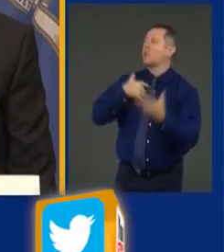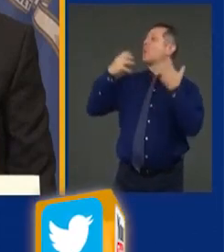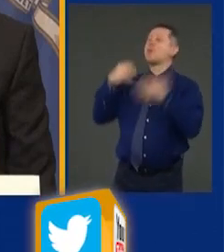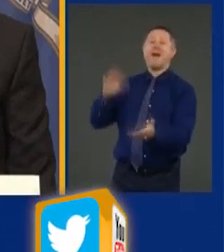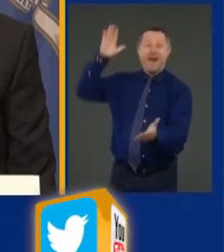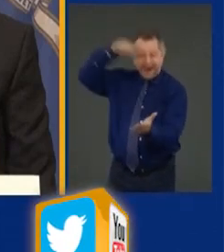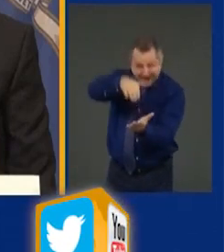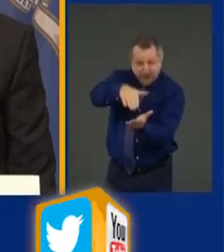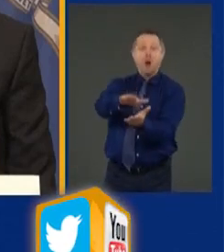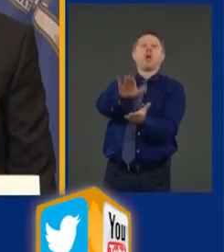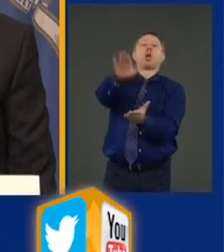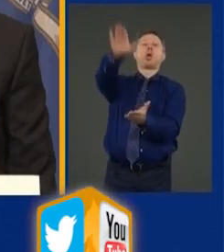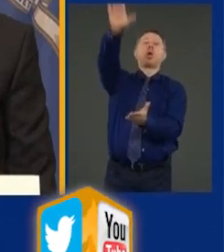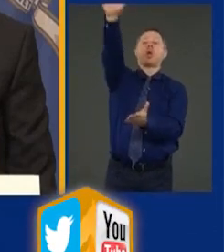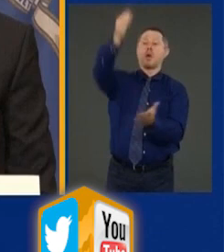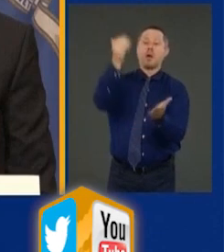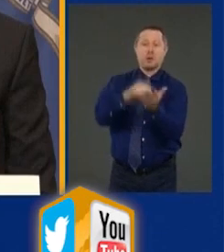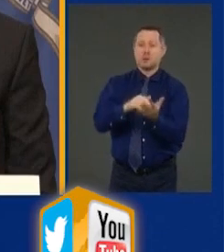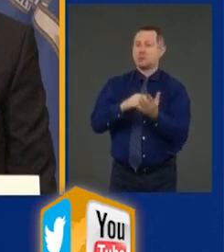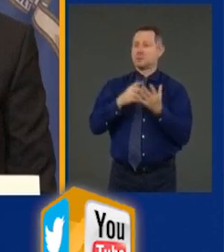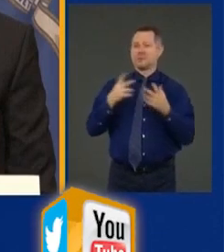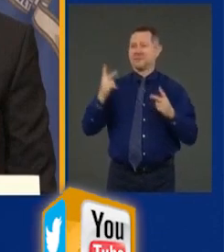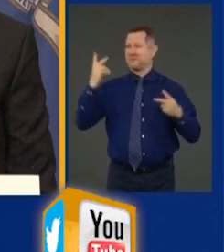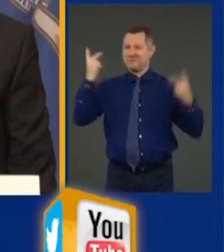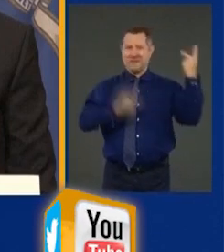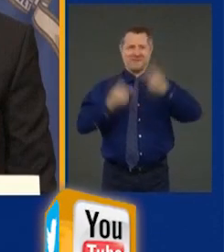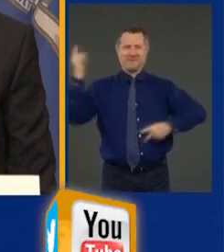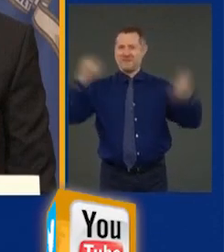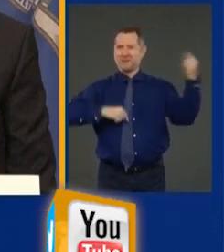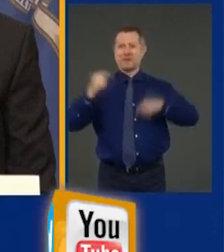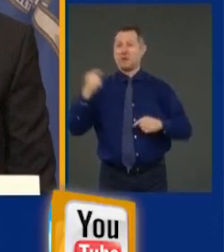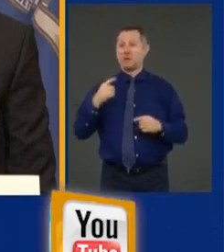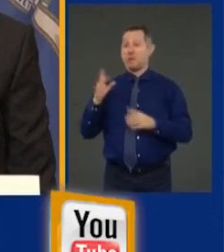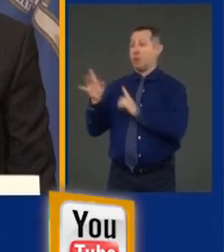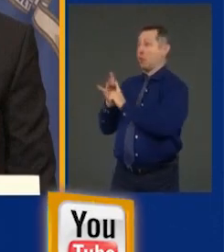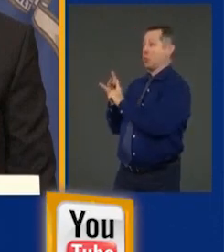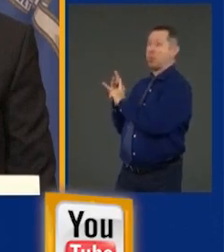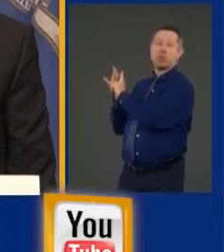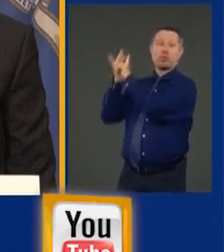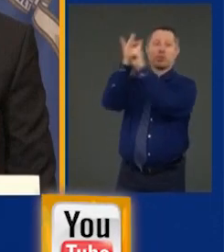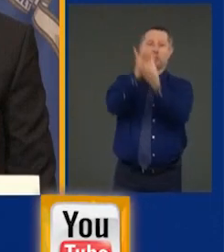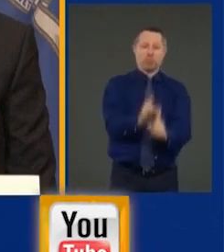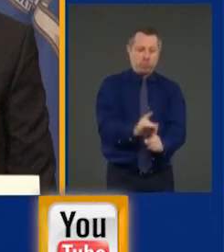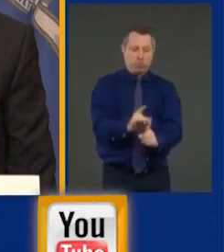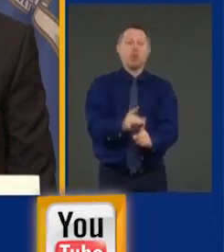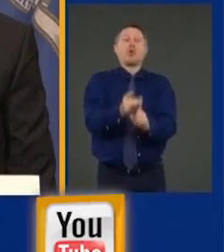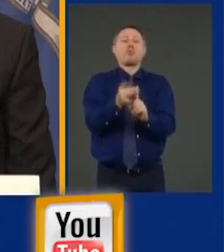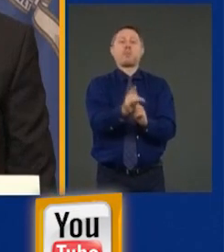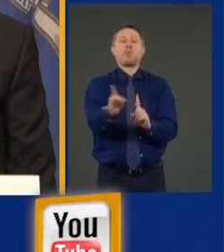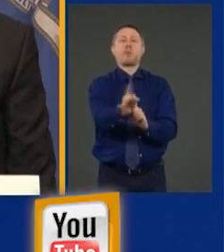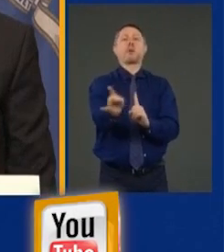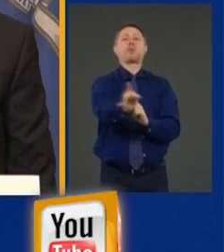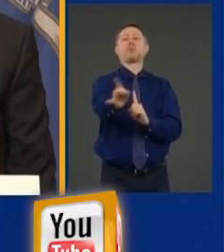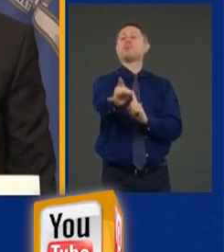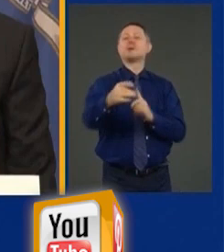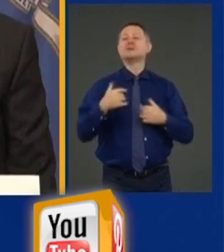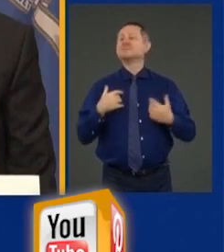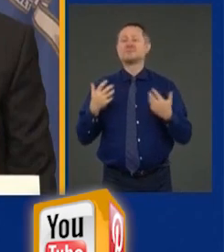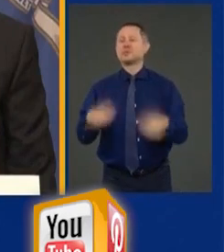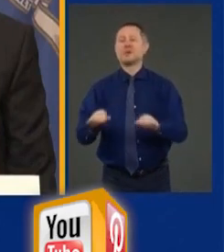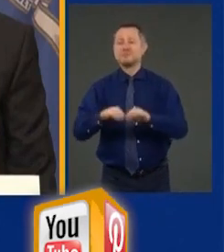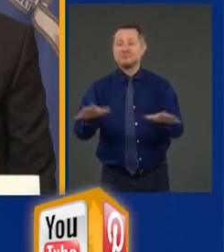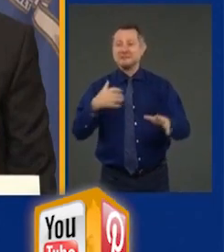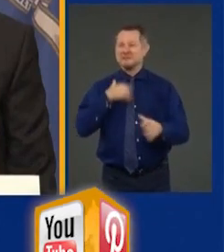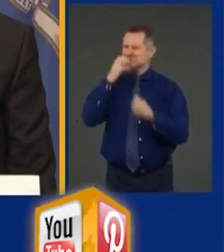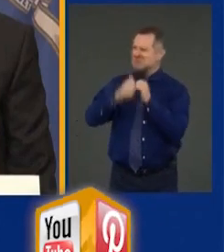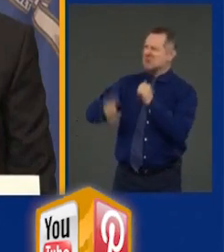into this region and they could literally bring the infection with them. It wouldn't be malicious or malevolent, but it would